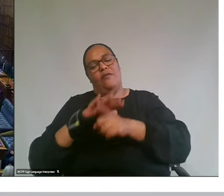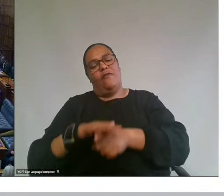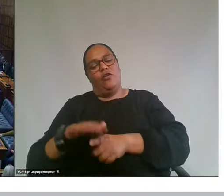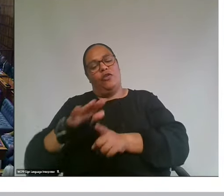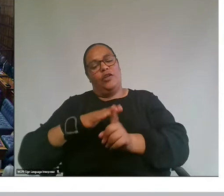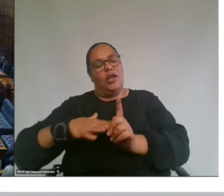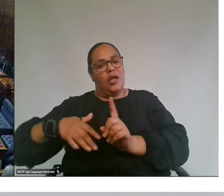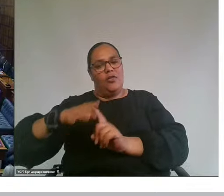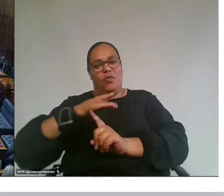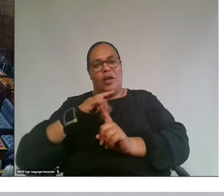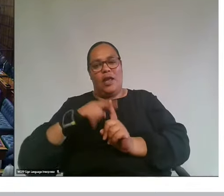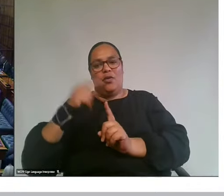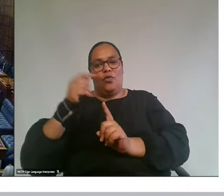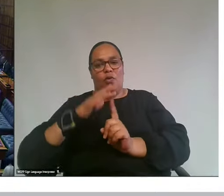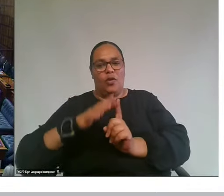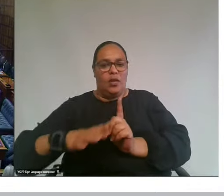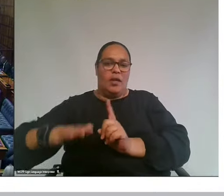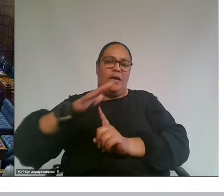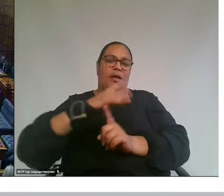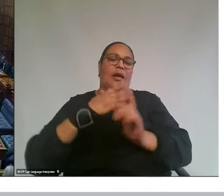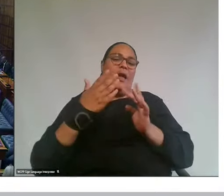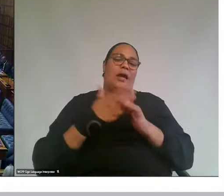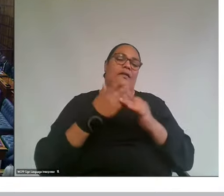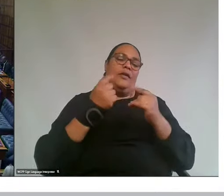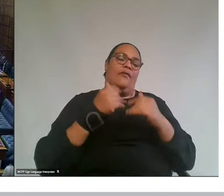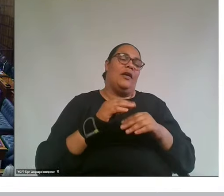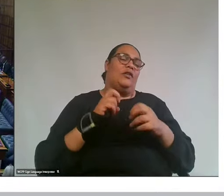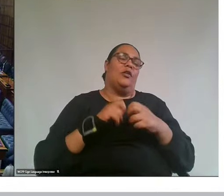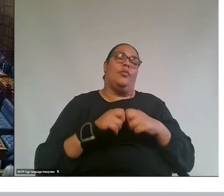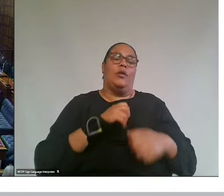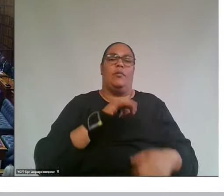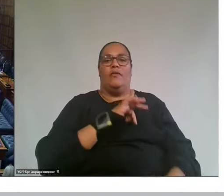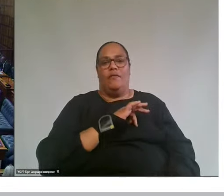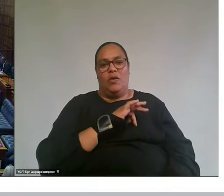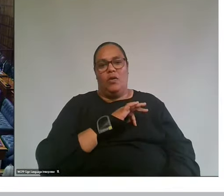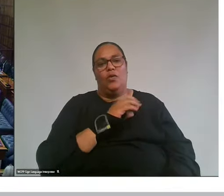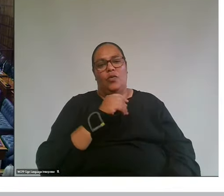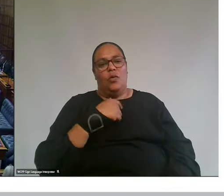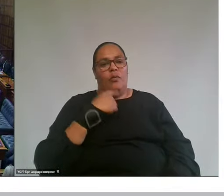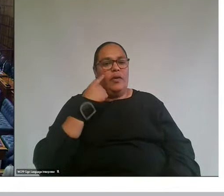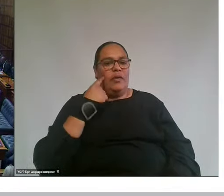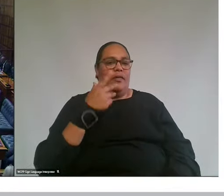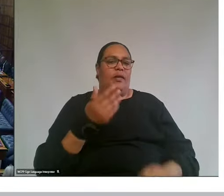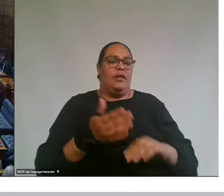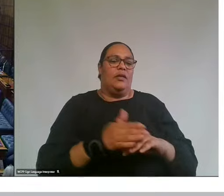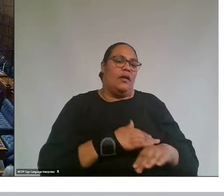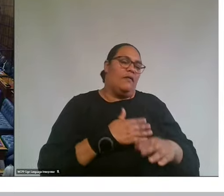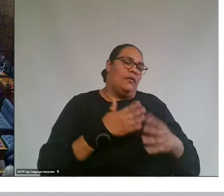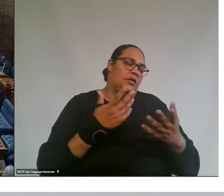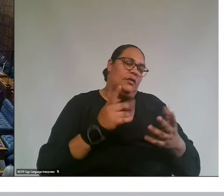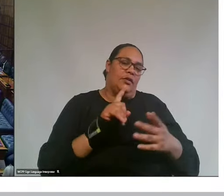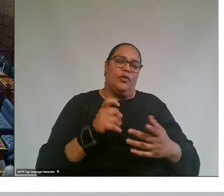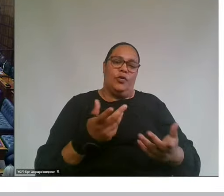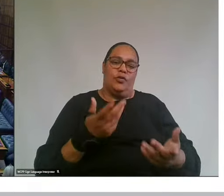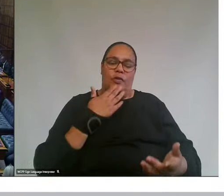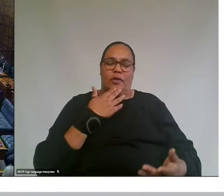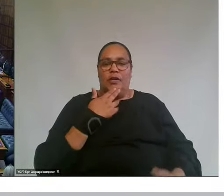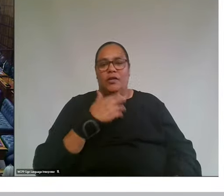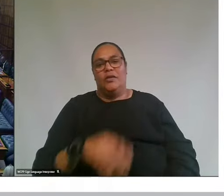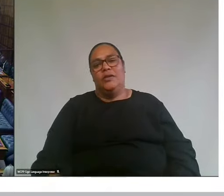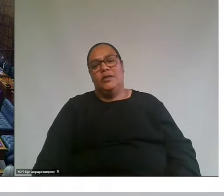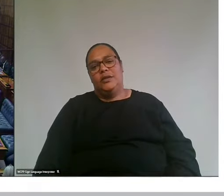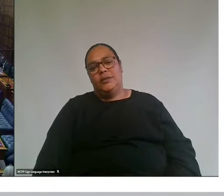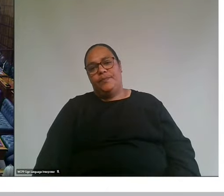and your not and your rural areas access to finance is always a problem um so I think that that covers in the questions me